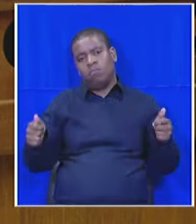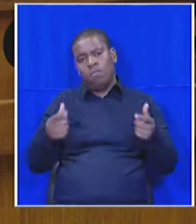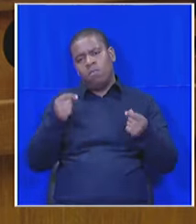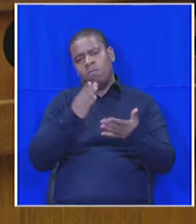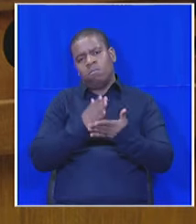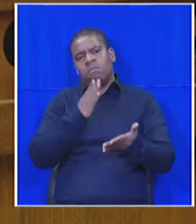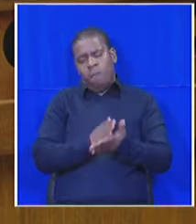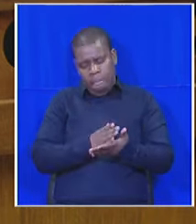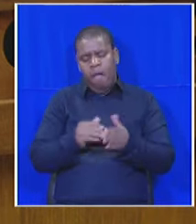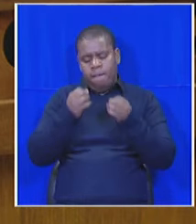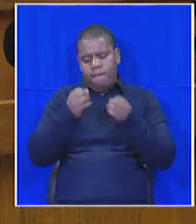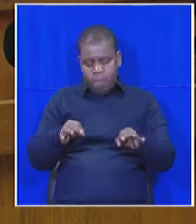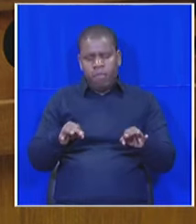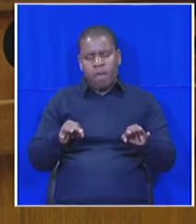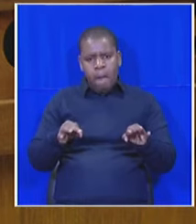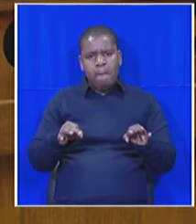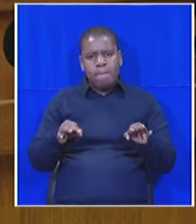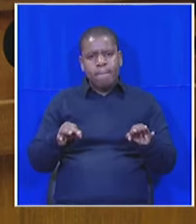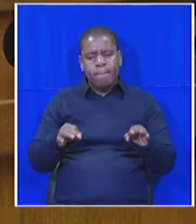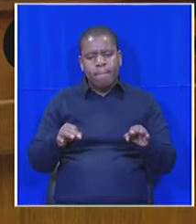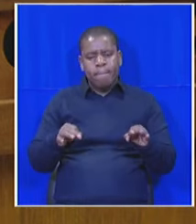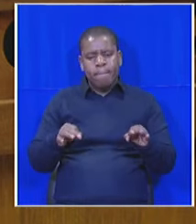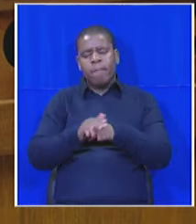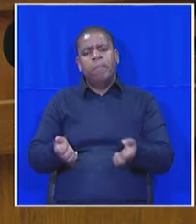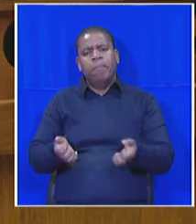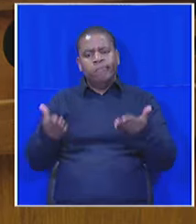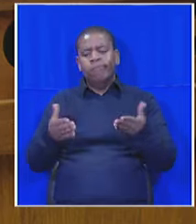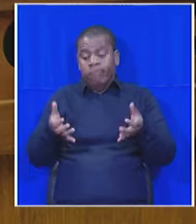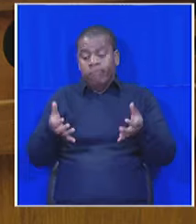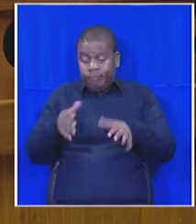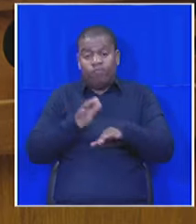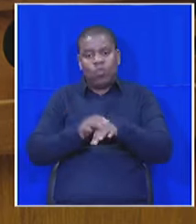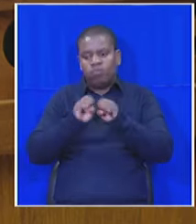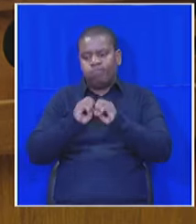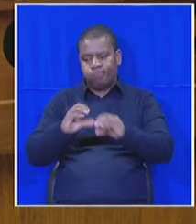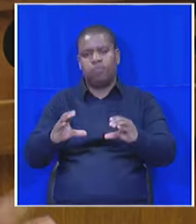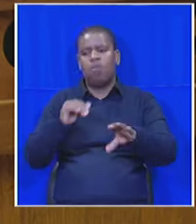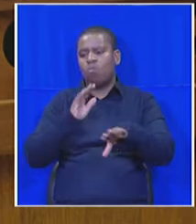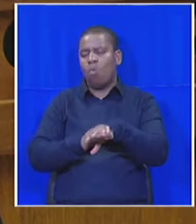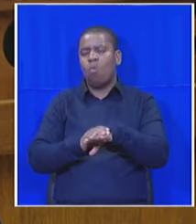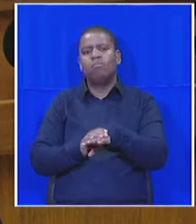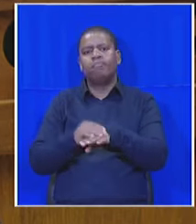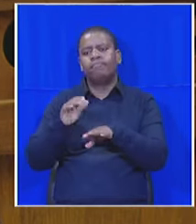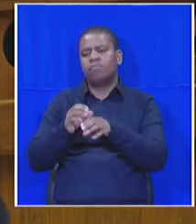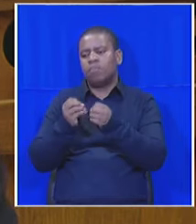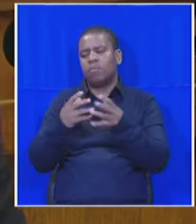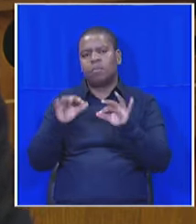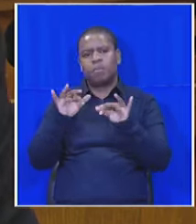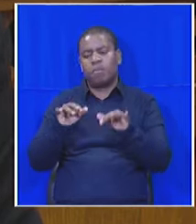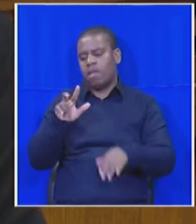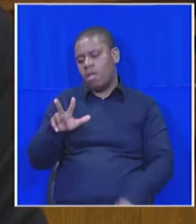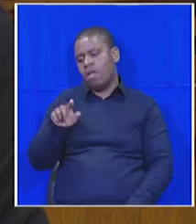free basic services to indigent consumers. And the current allocation will do little to help the plight of the indigent and the